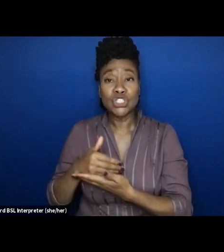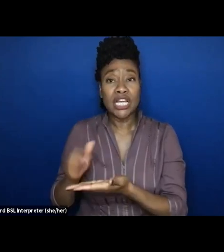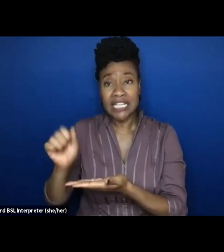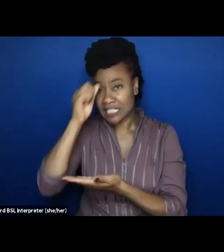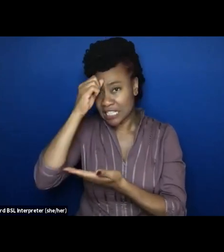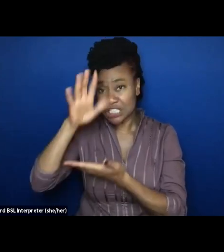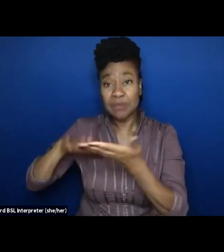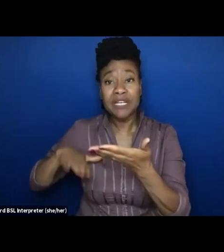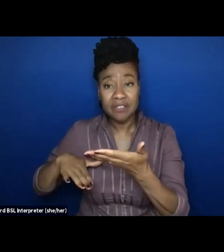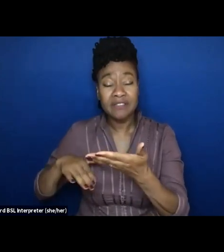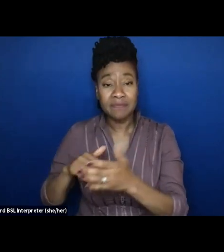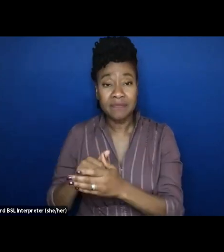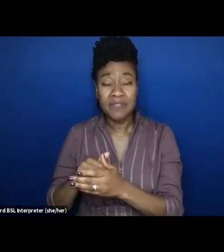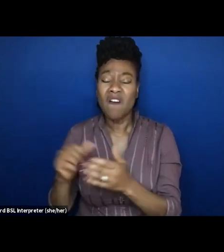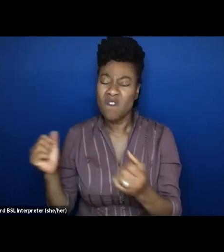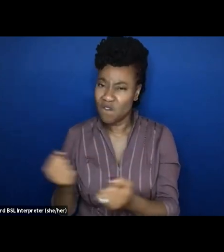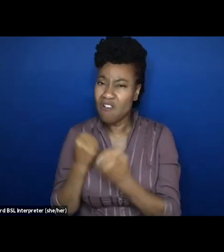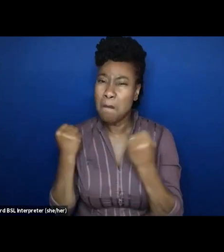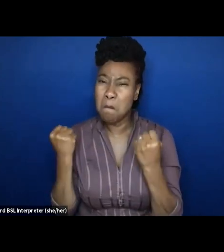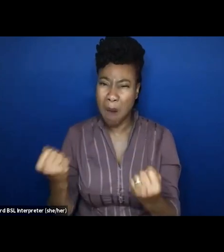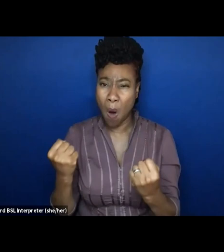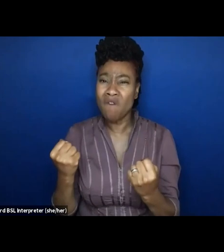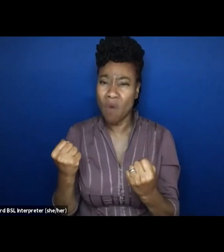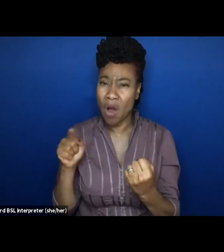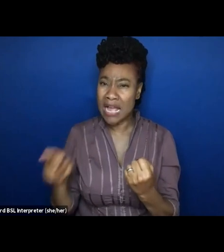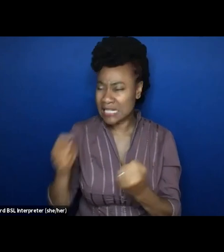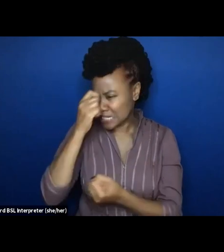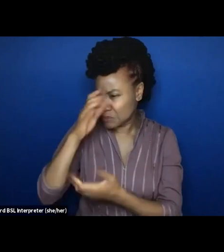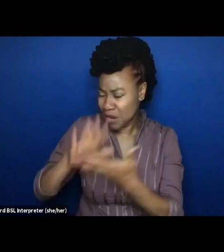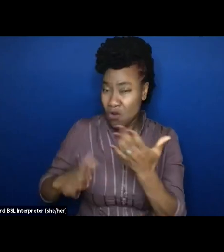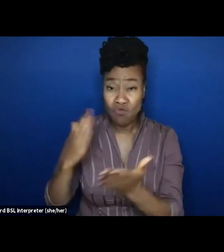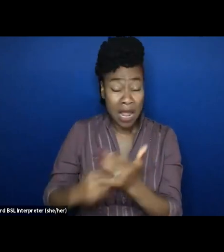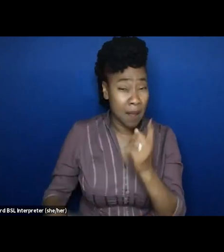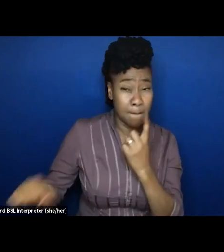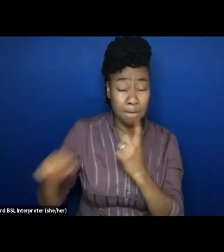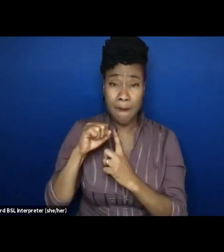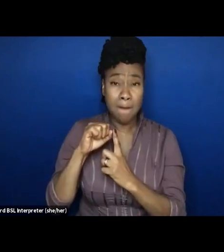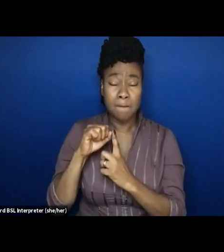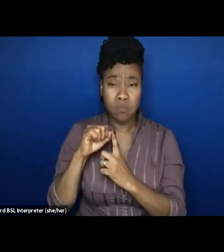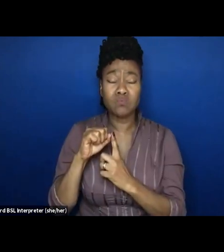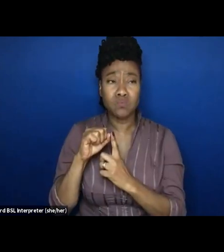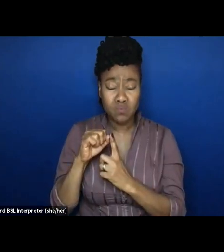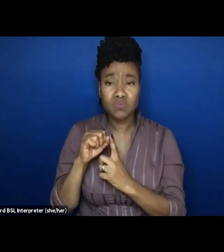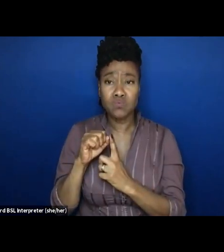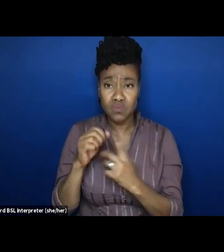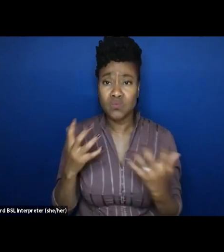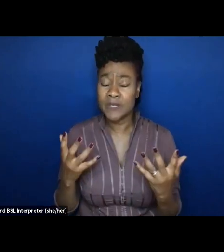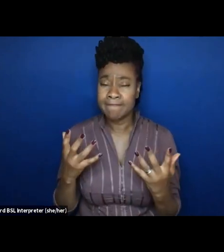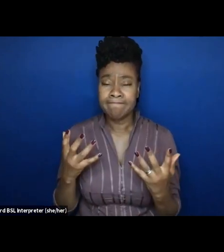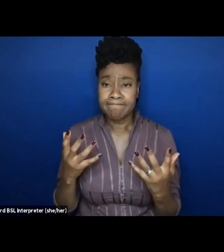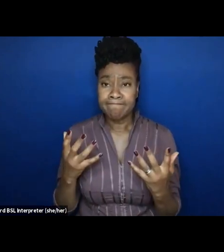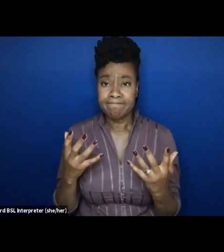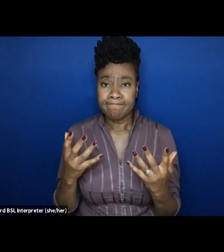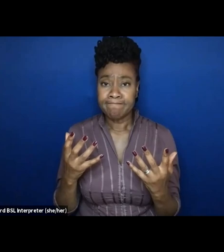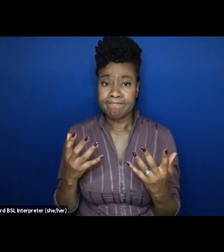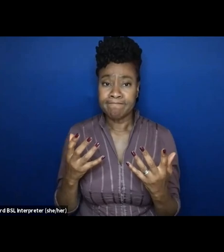very powerful, and really brought home just how much we are, as a thousand years